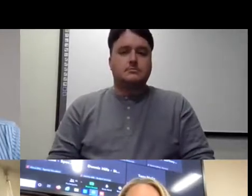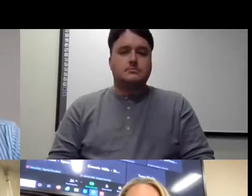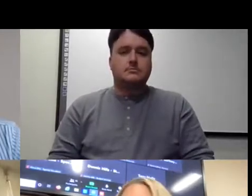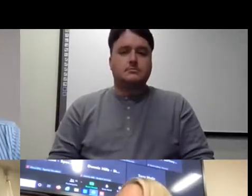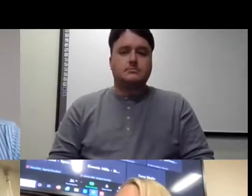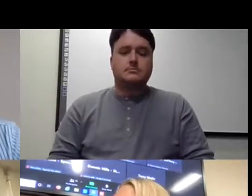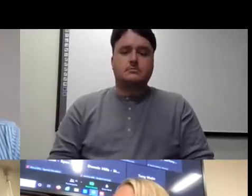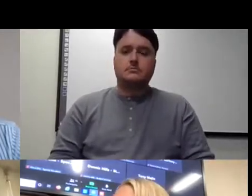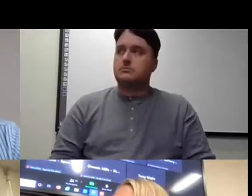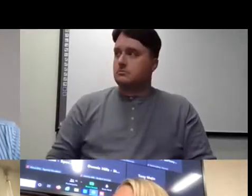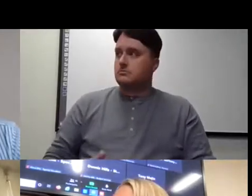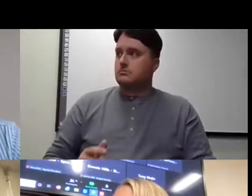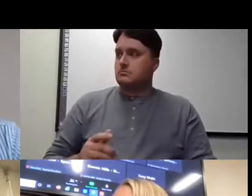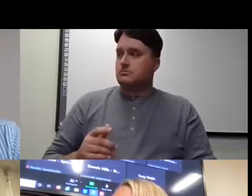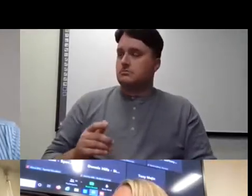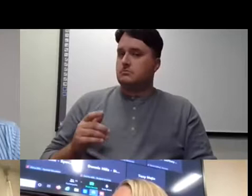So I'll chime in.